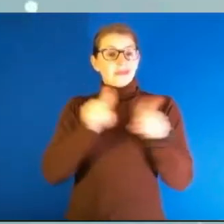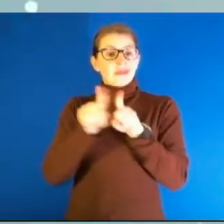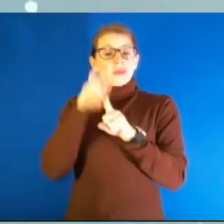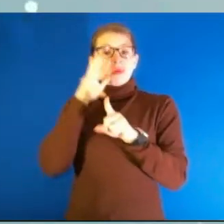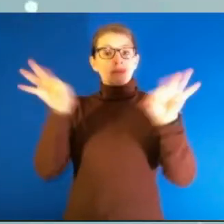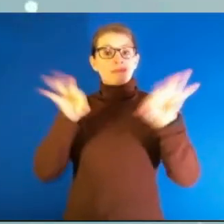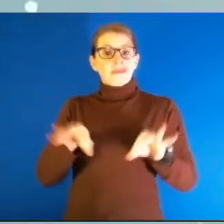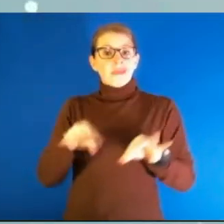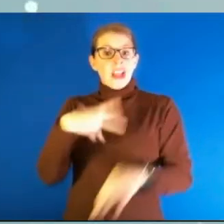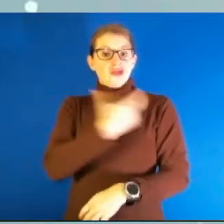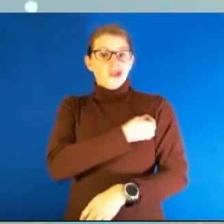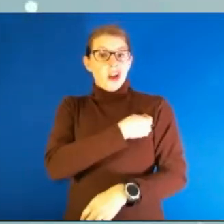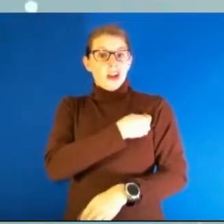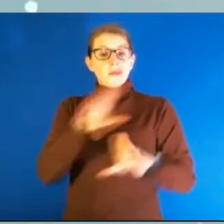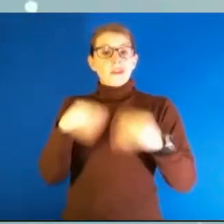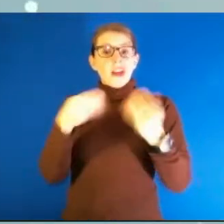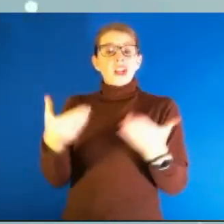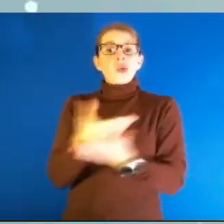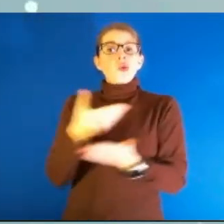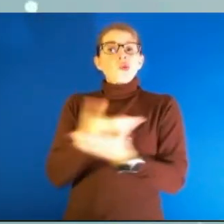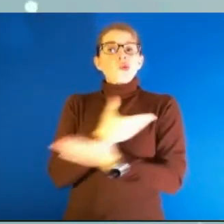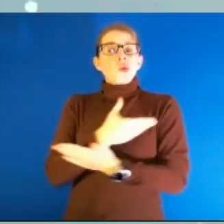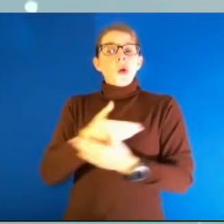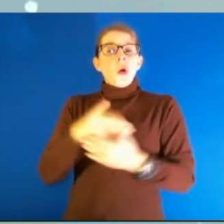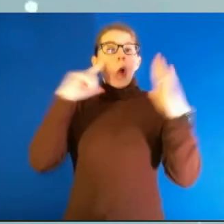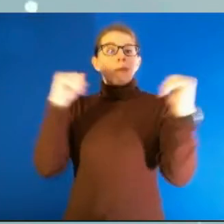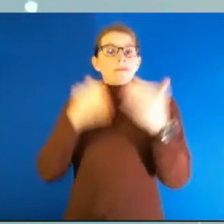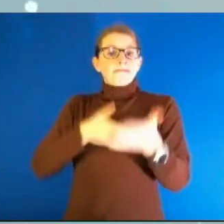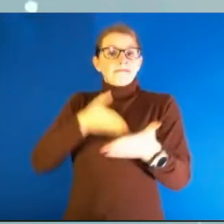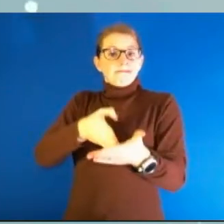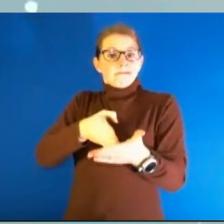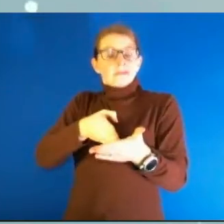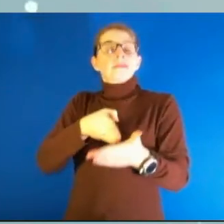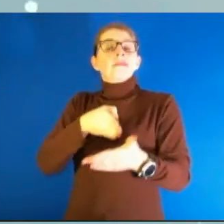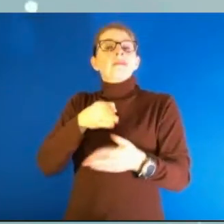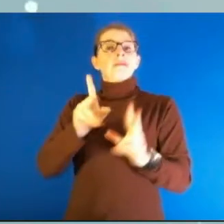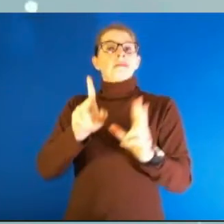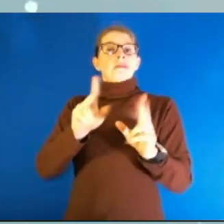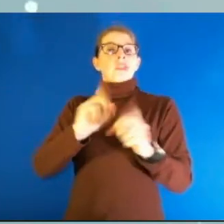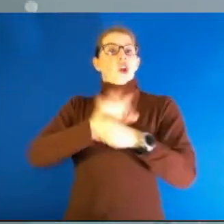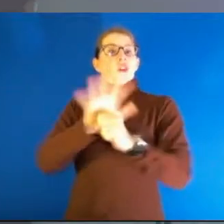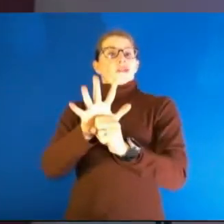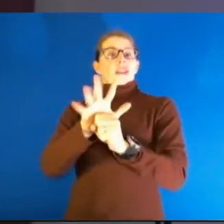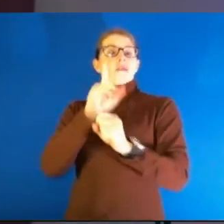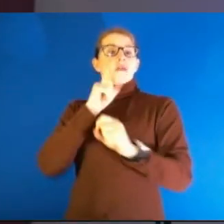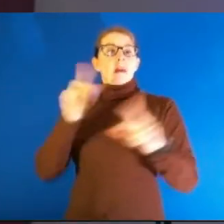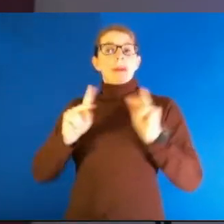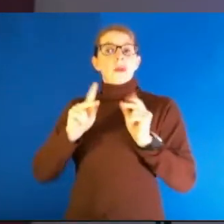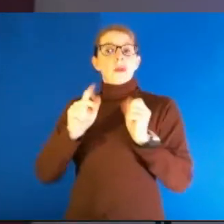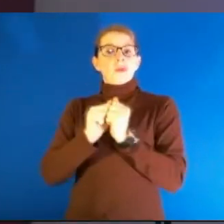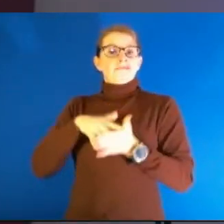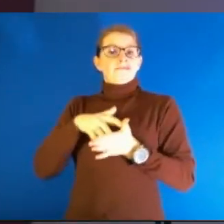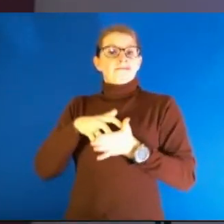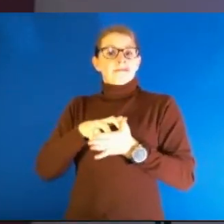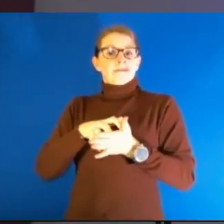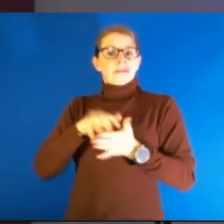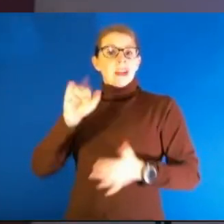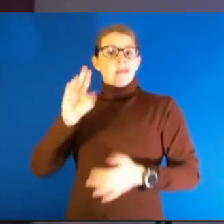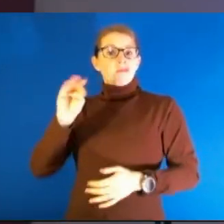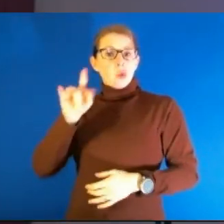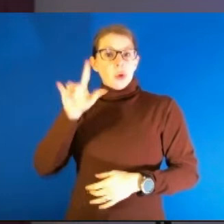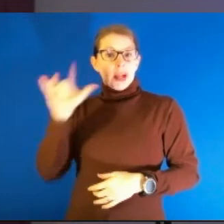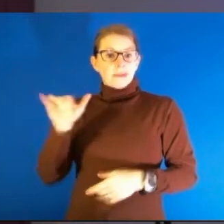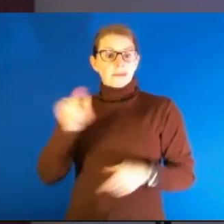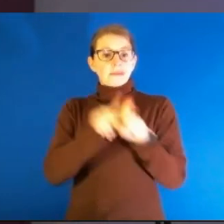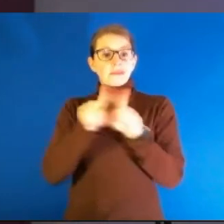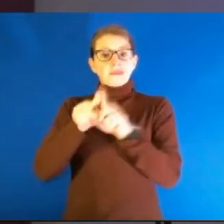shot bringing new hope against COVID for immunocompromised people. But first, taking a look at some COVID headlines around the Kansas City community this